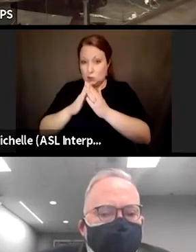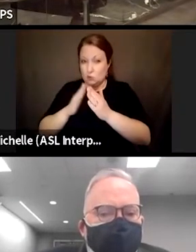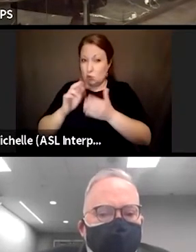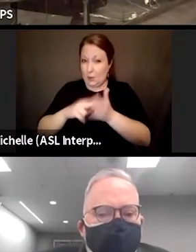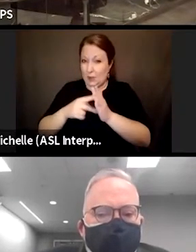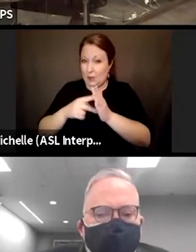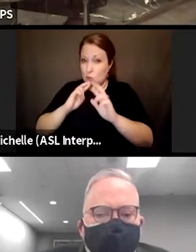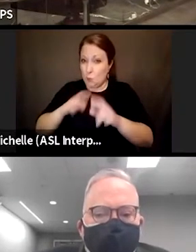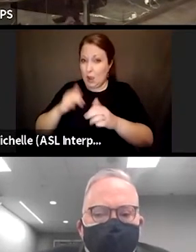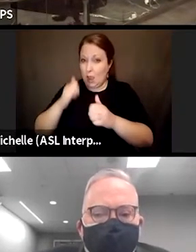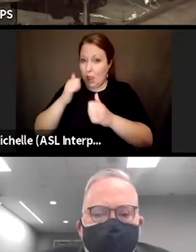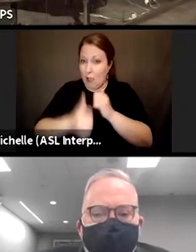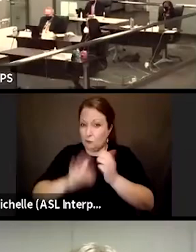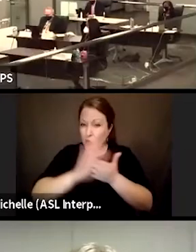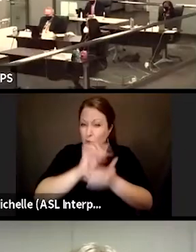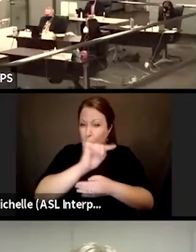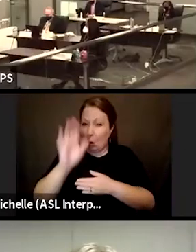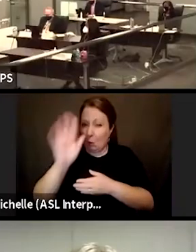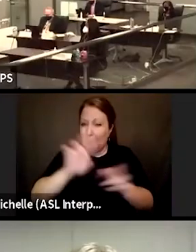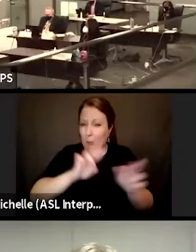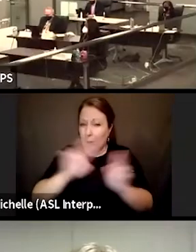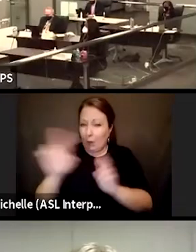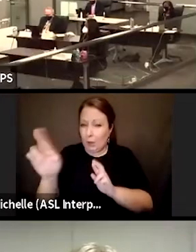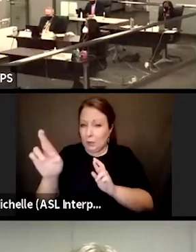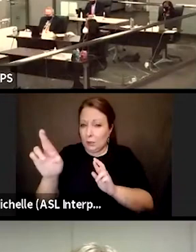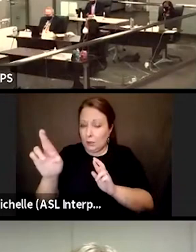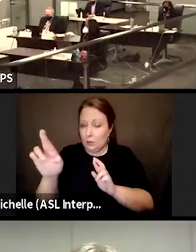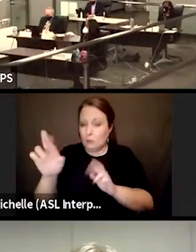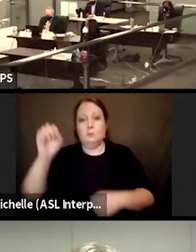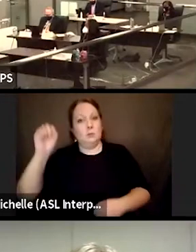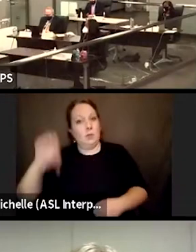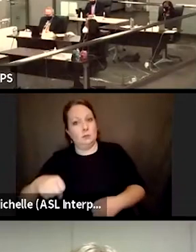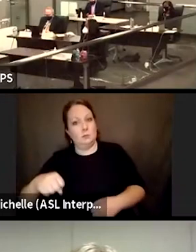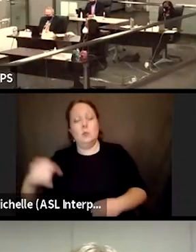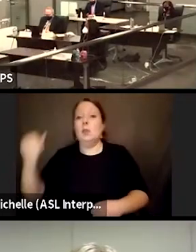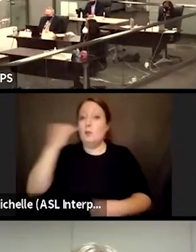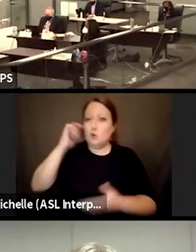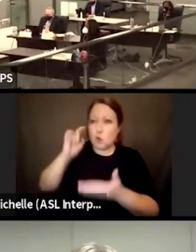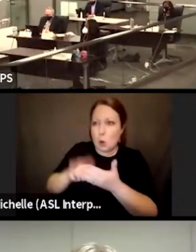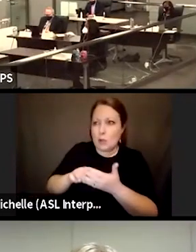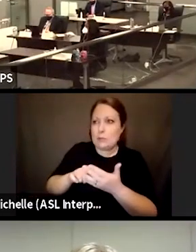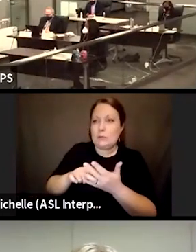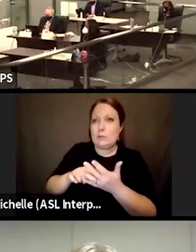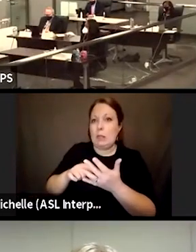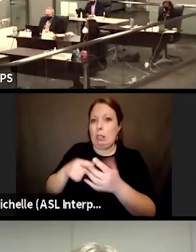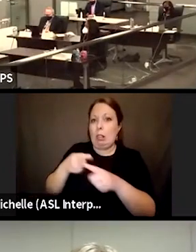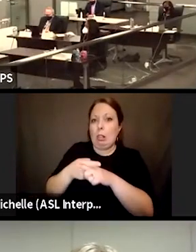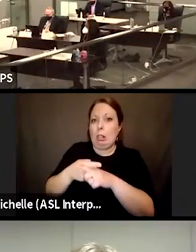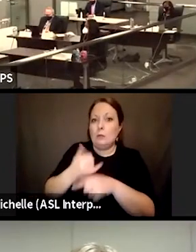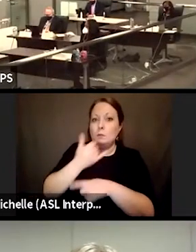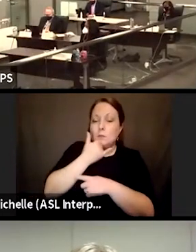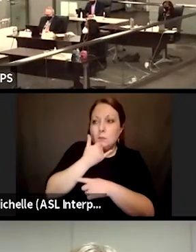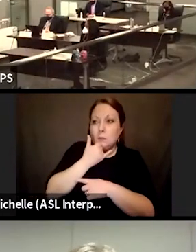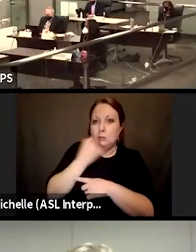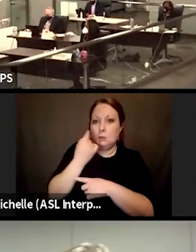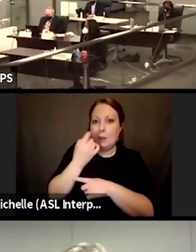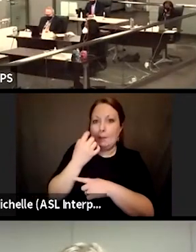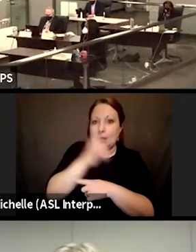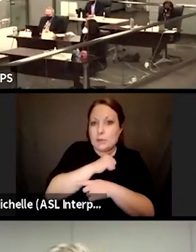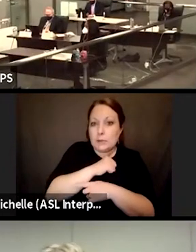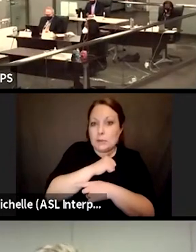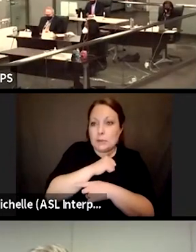If there is a deficiency somewhere that gets missed for whatever reason, that